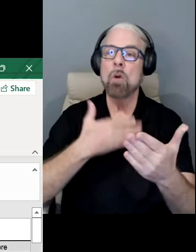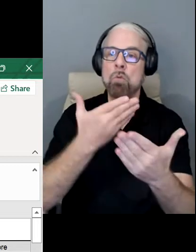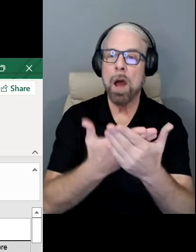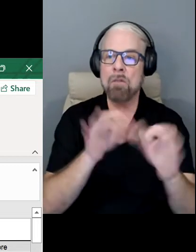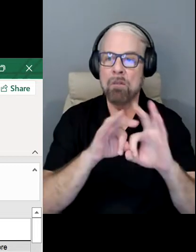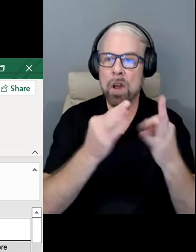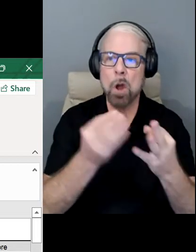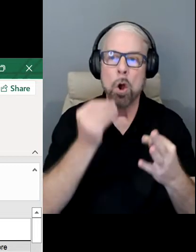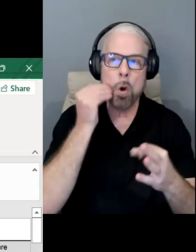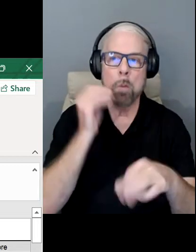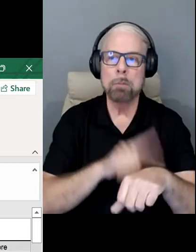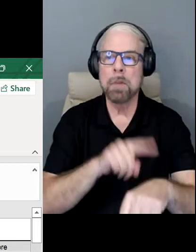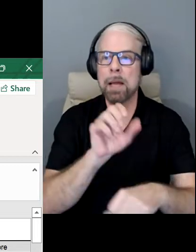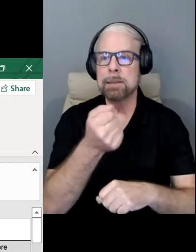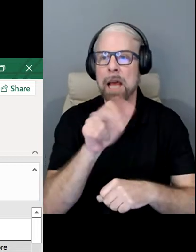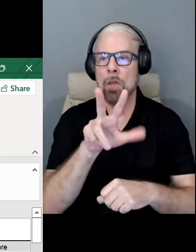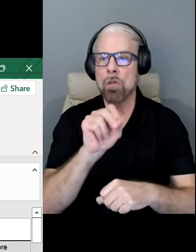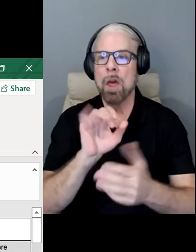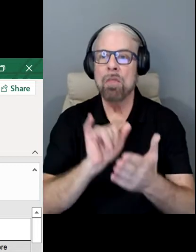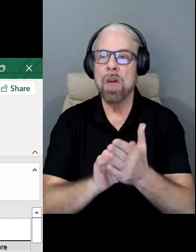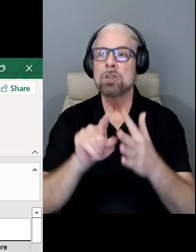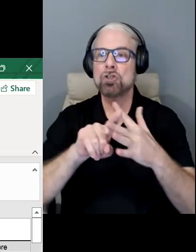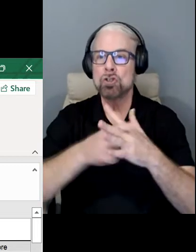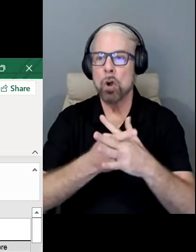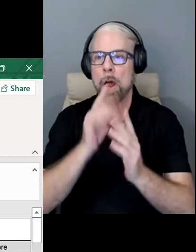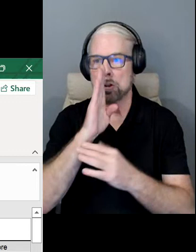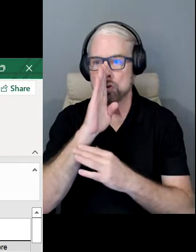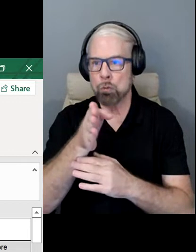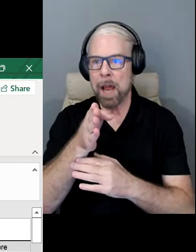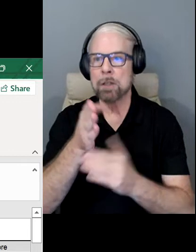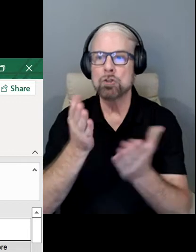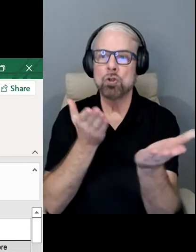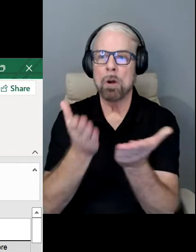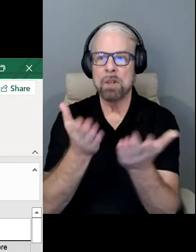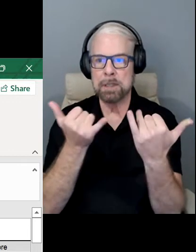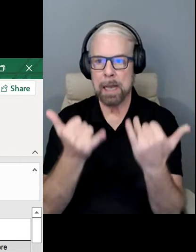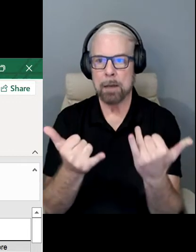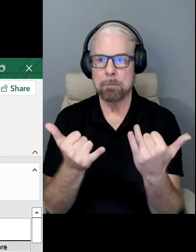at 10:30, so that begins the direct service now.